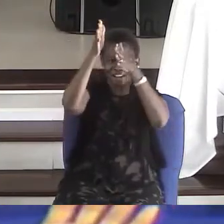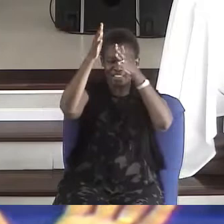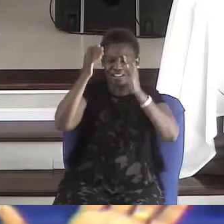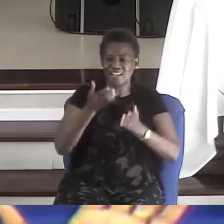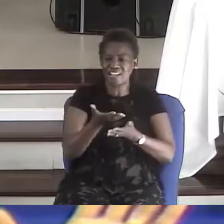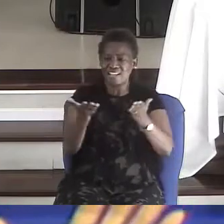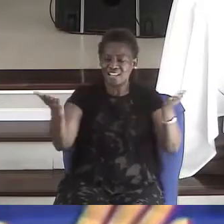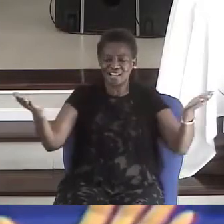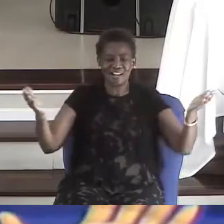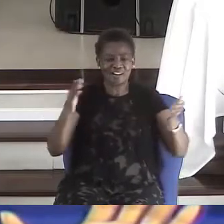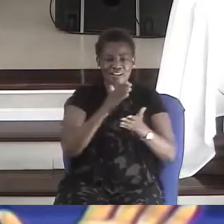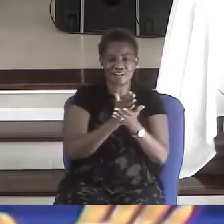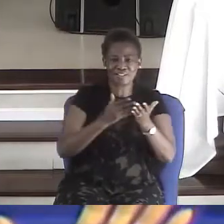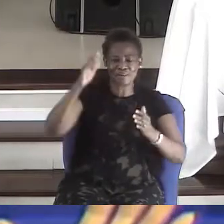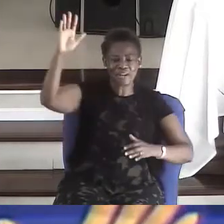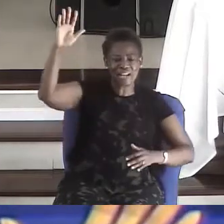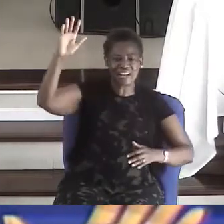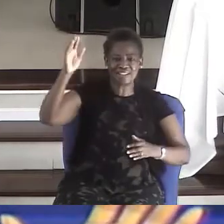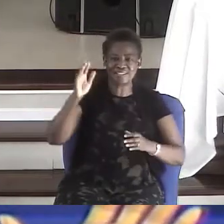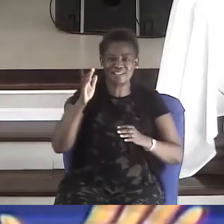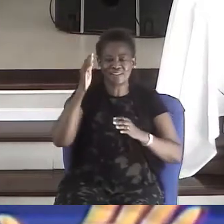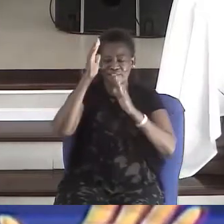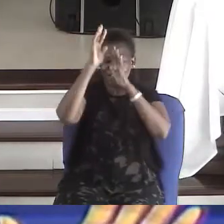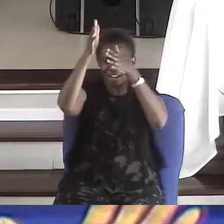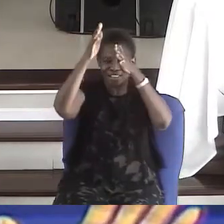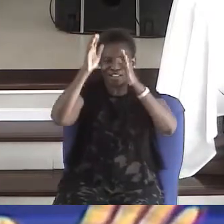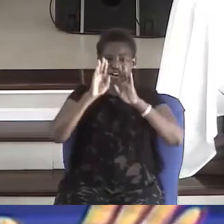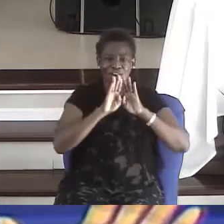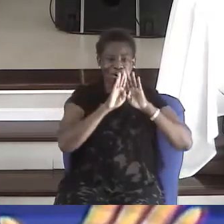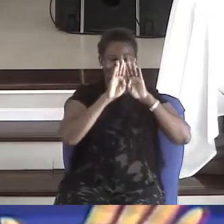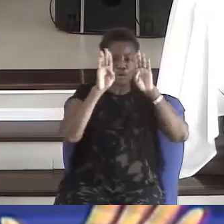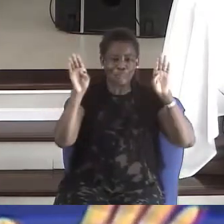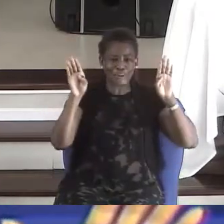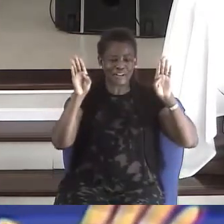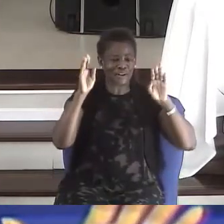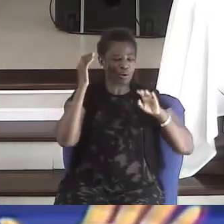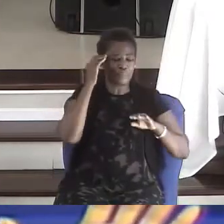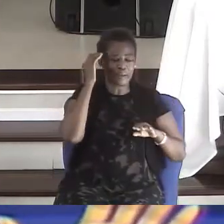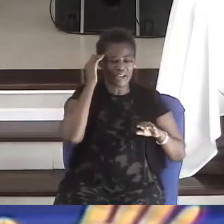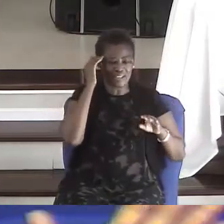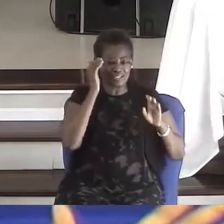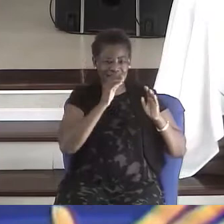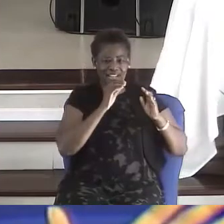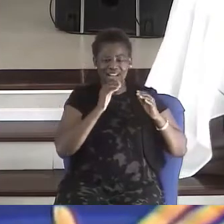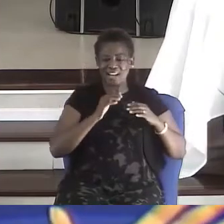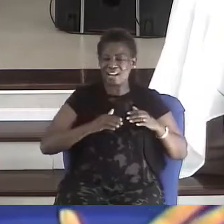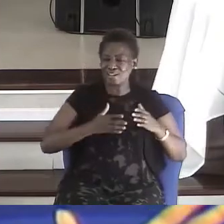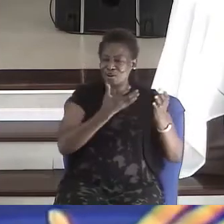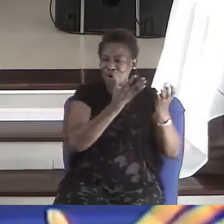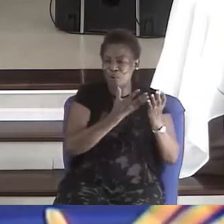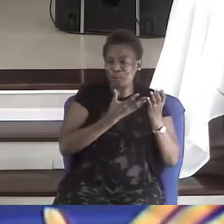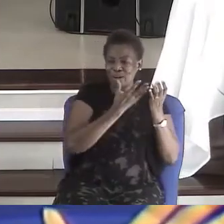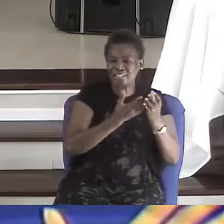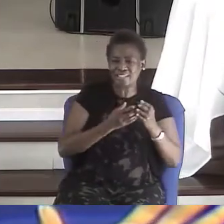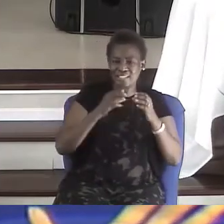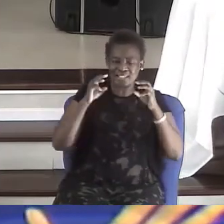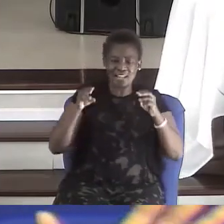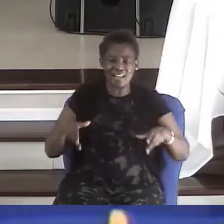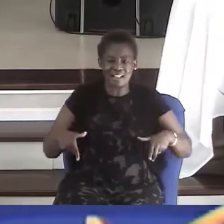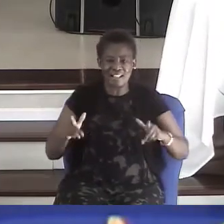our minds now, our appetites. Hold our attention now. May your spirit bless us. May your